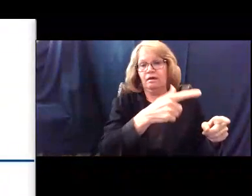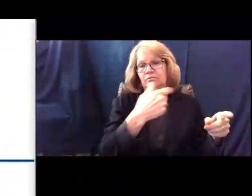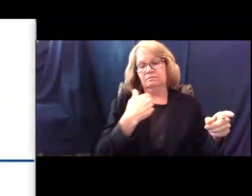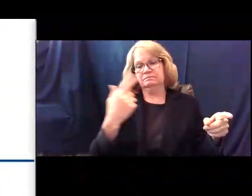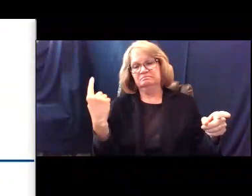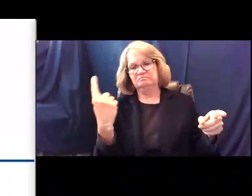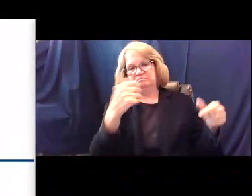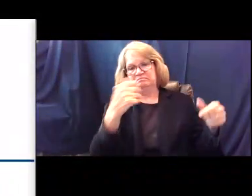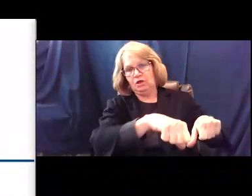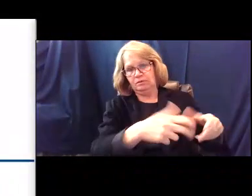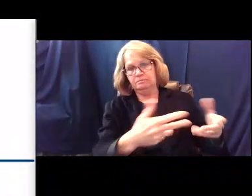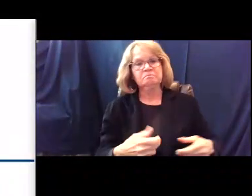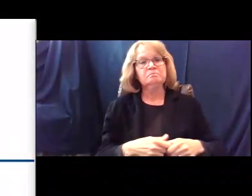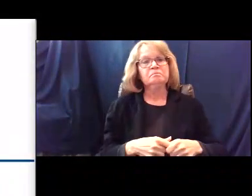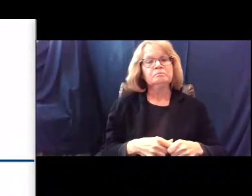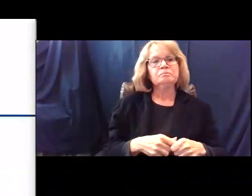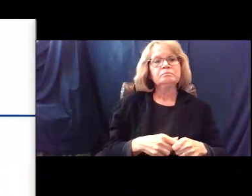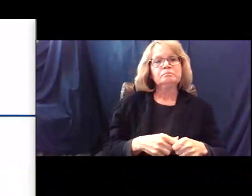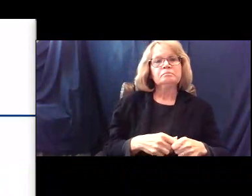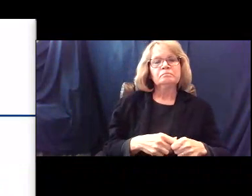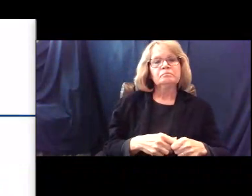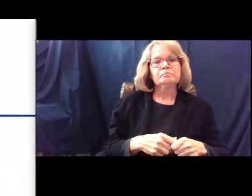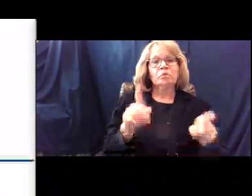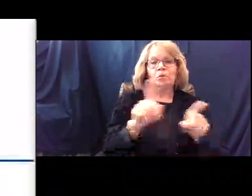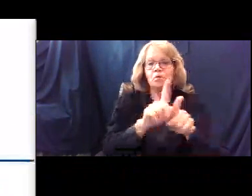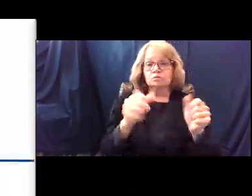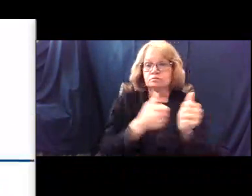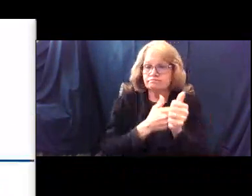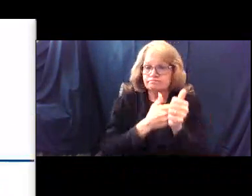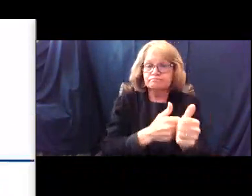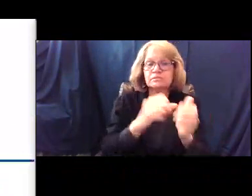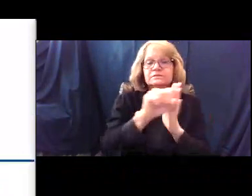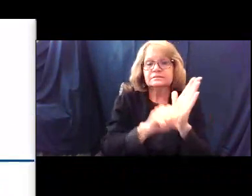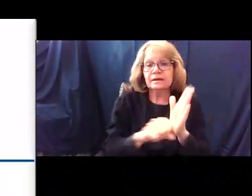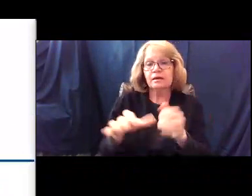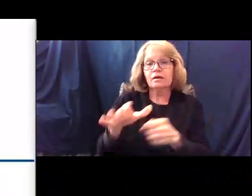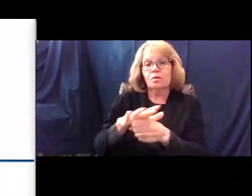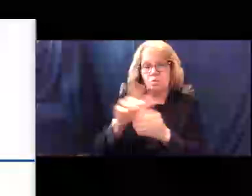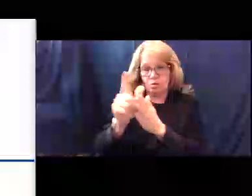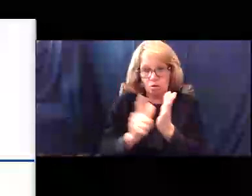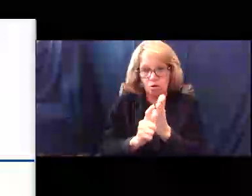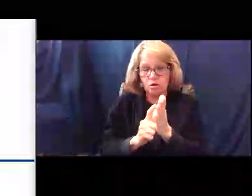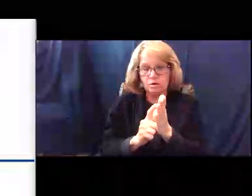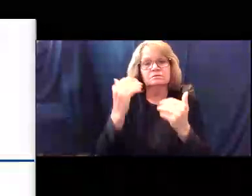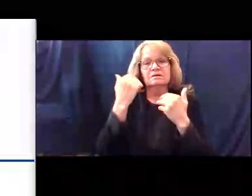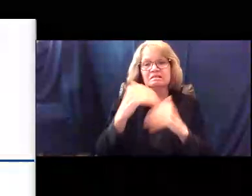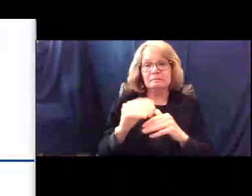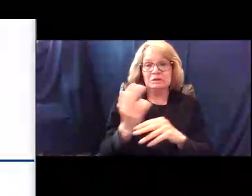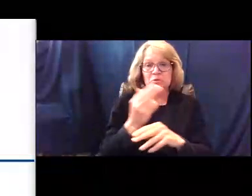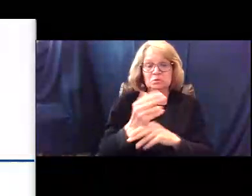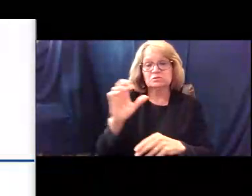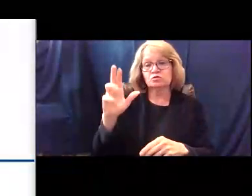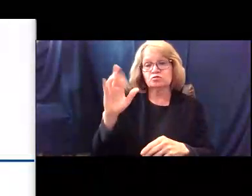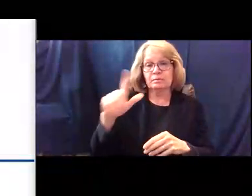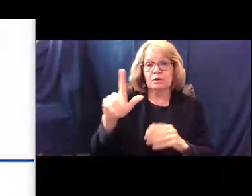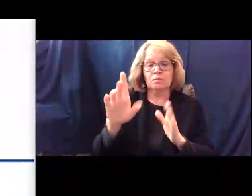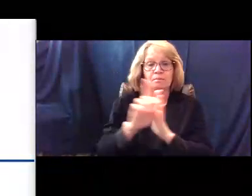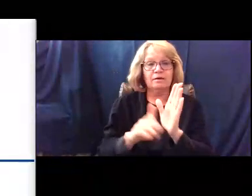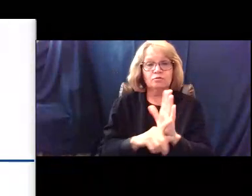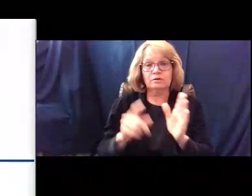They should also comply with state and local laws that would limit use of criminal background checks unless there are federal laws that